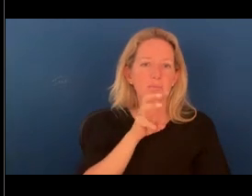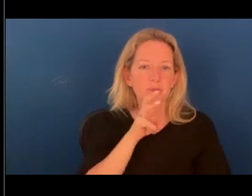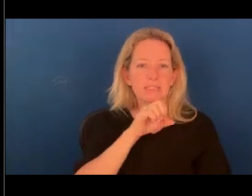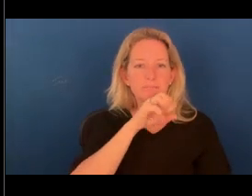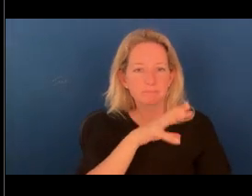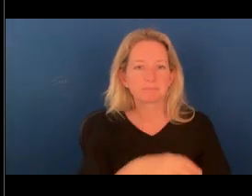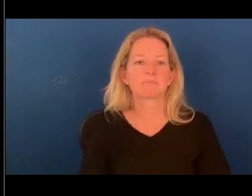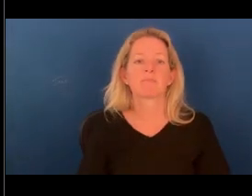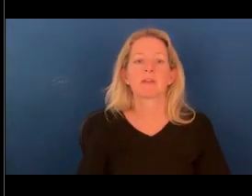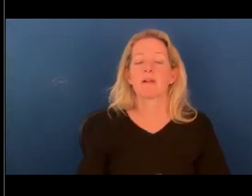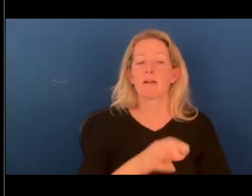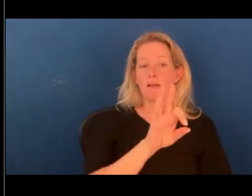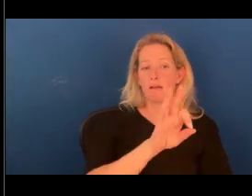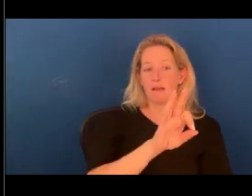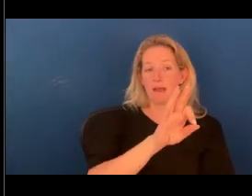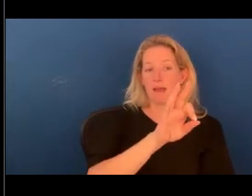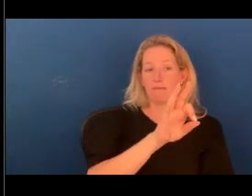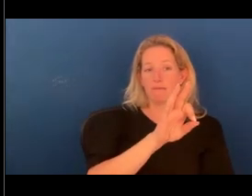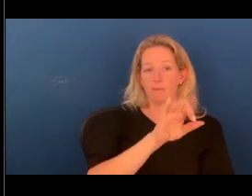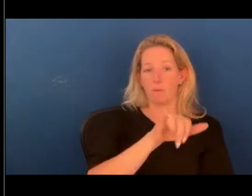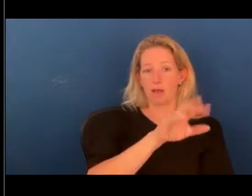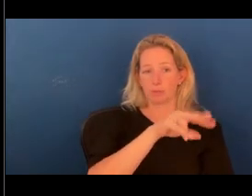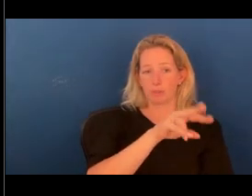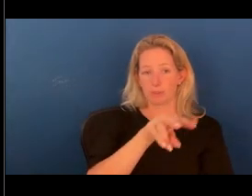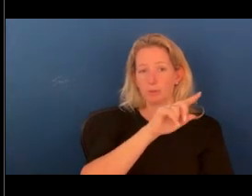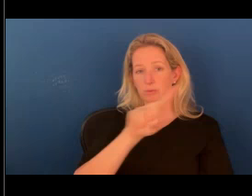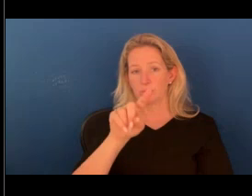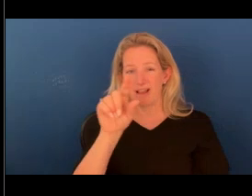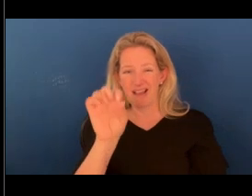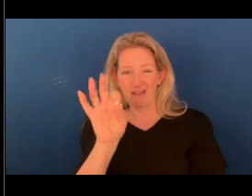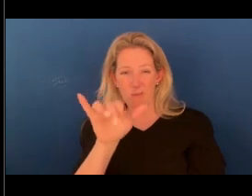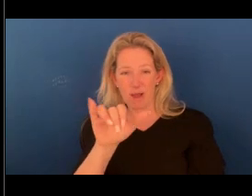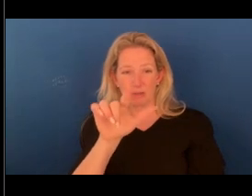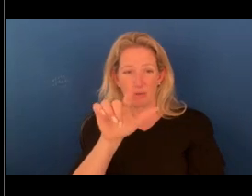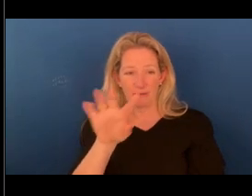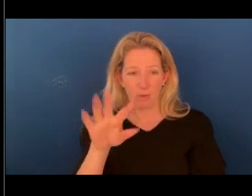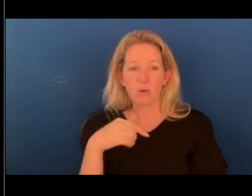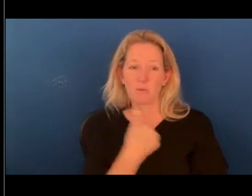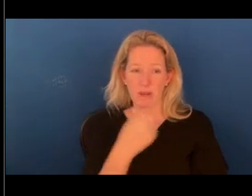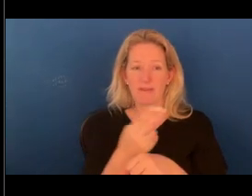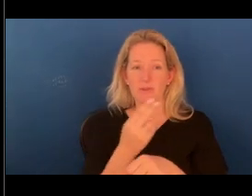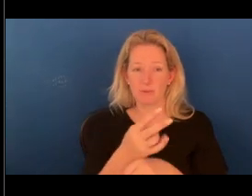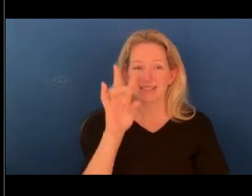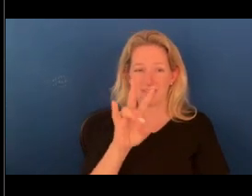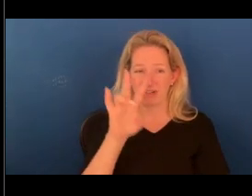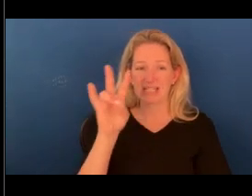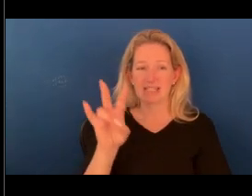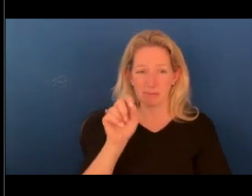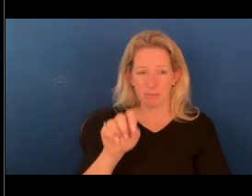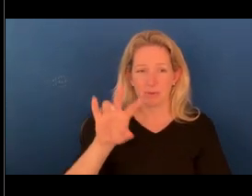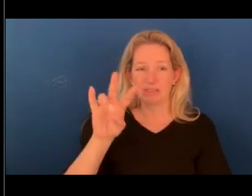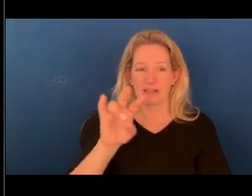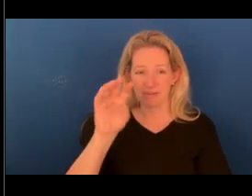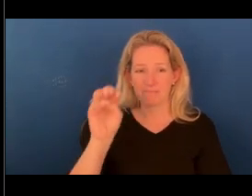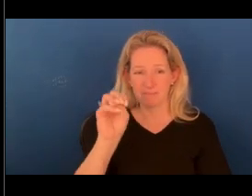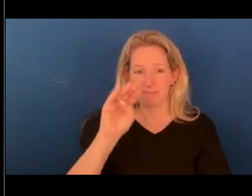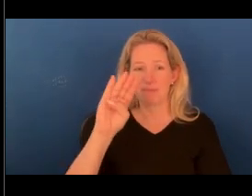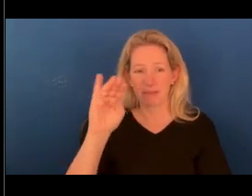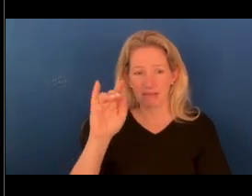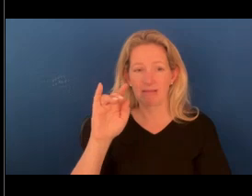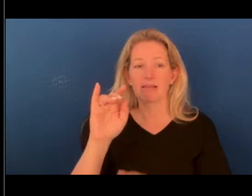utilized $77.7 million in the bipartisan infrastructure law funding and leveraged an additional $14.8